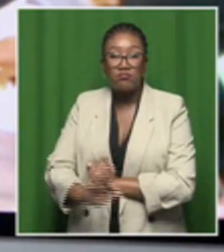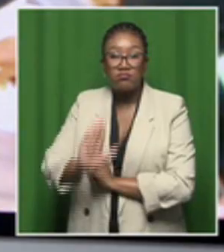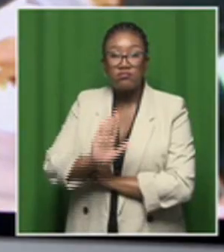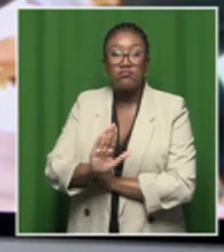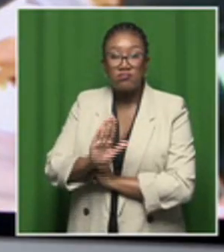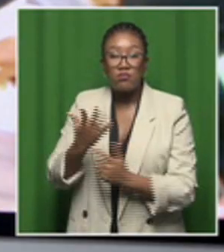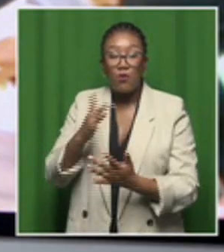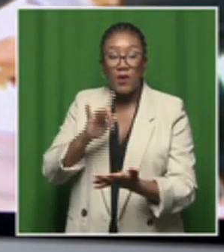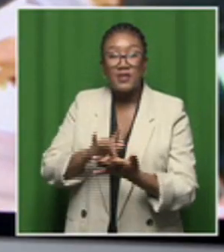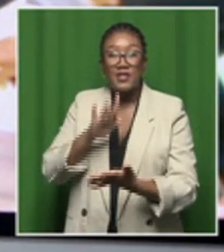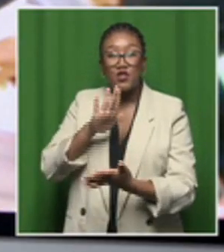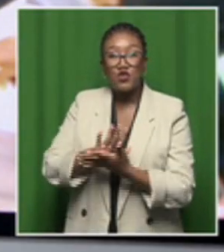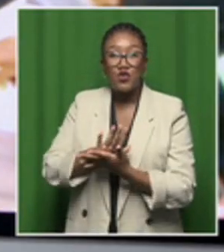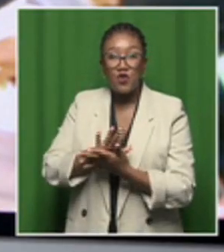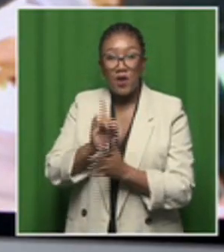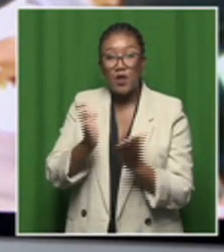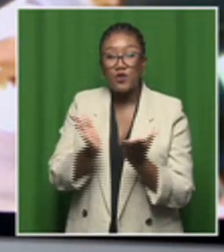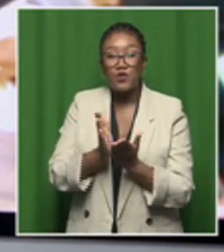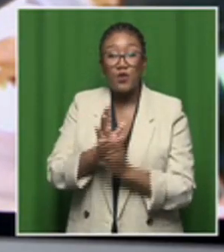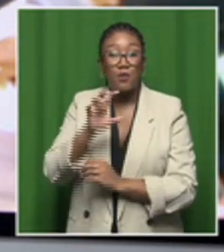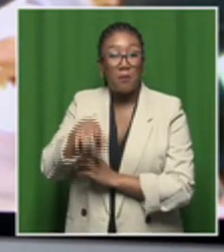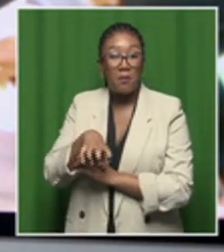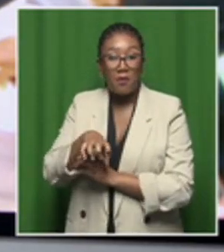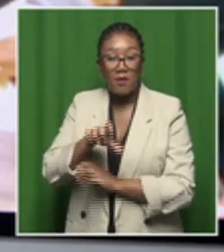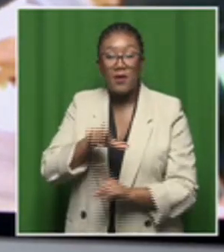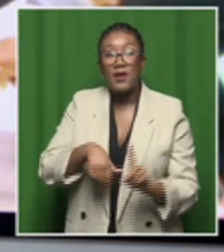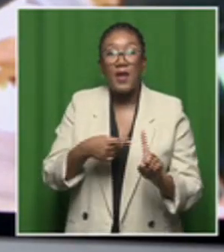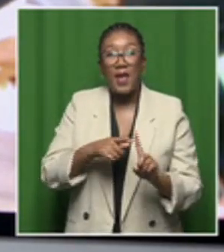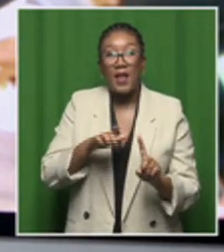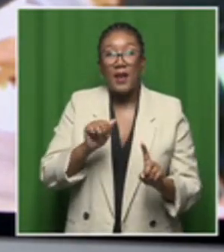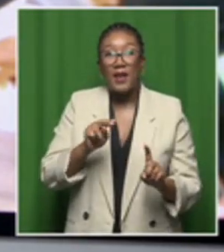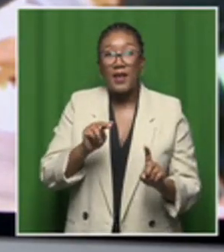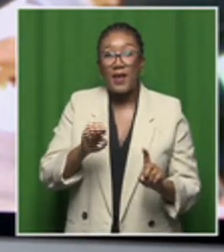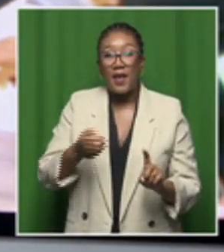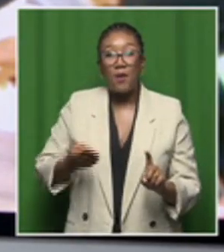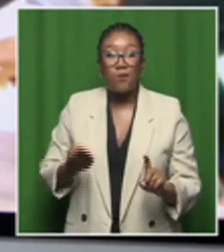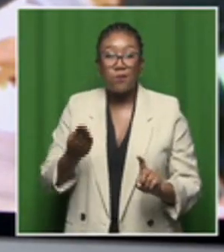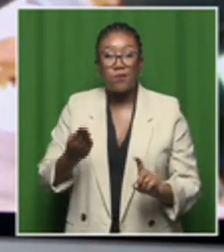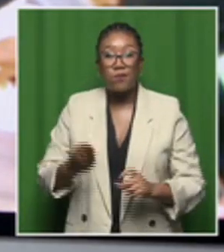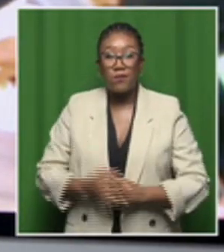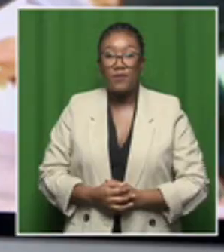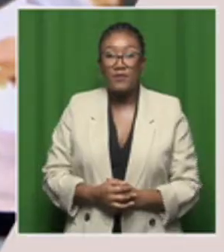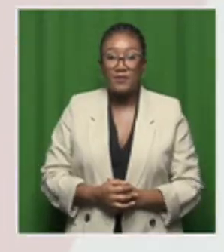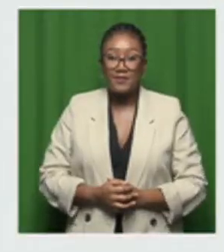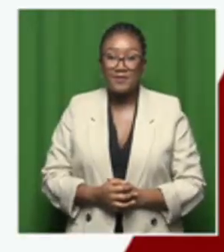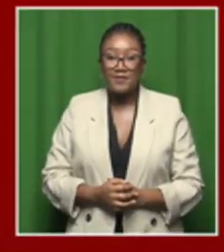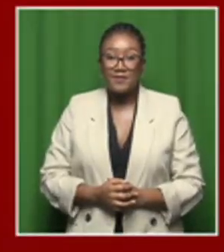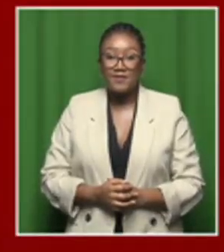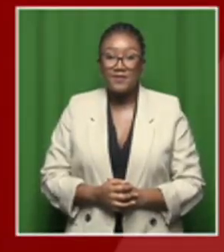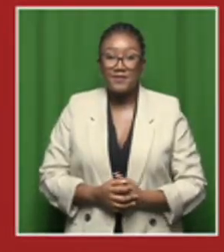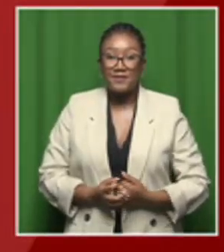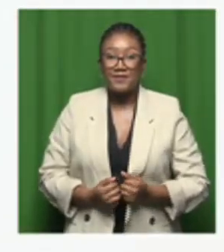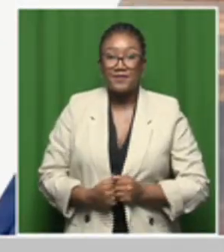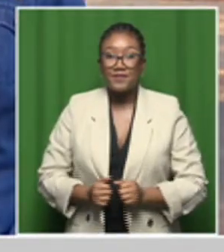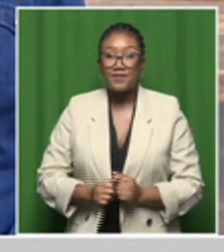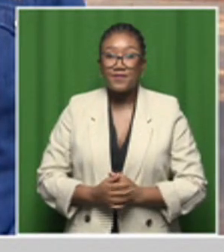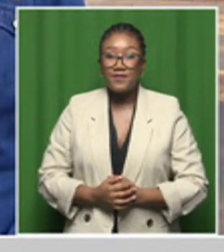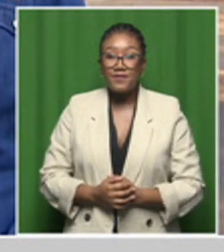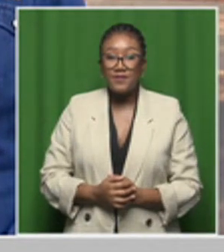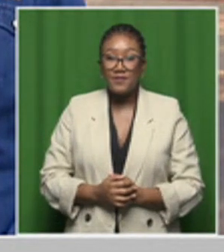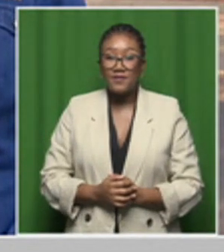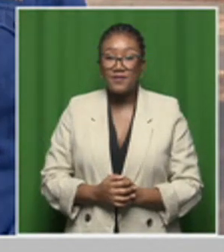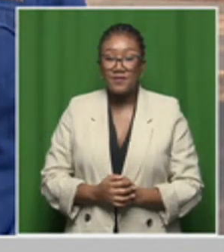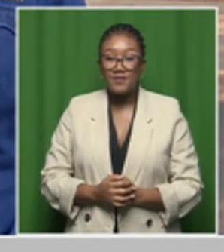that is of course where Leanne is. So without much further ado, let's take you to the